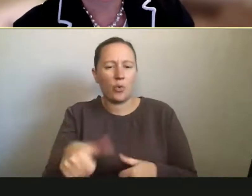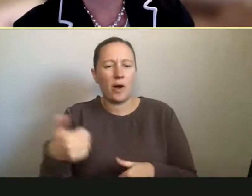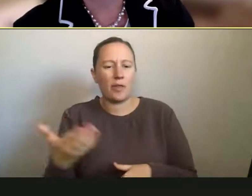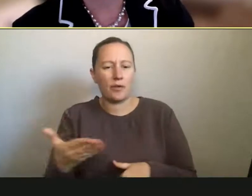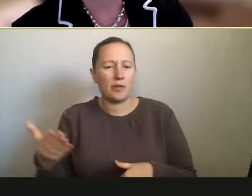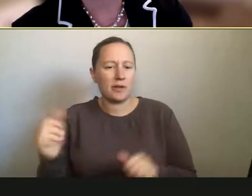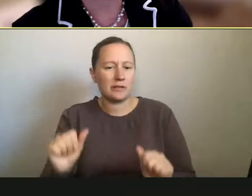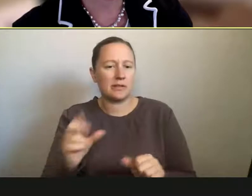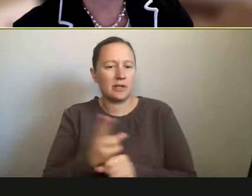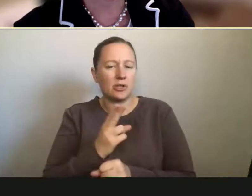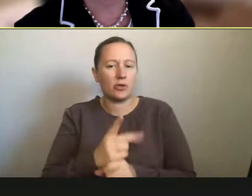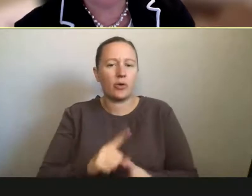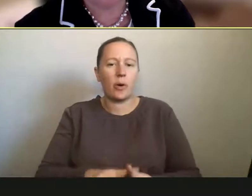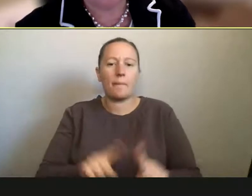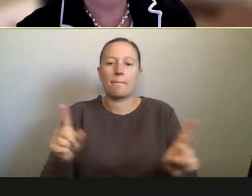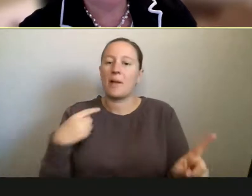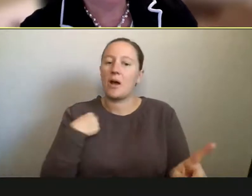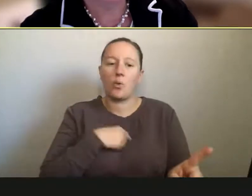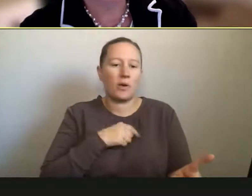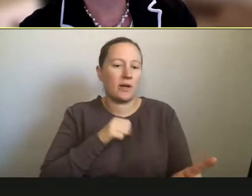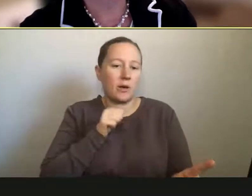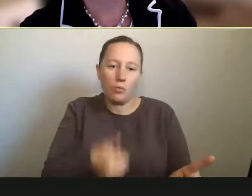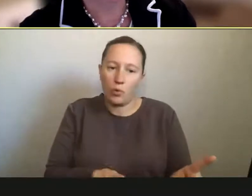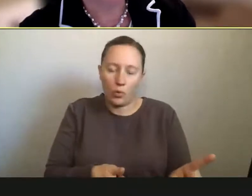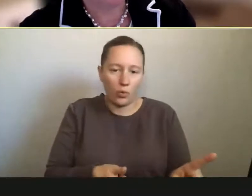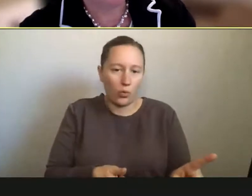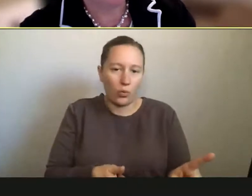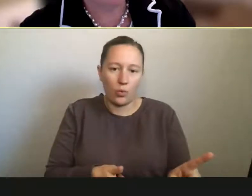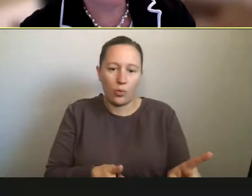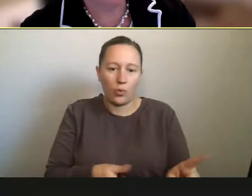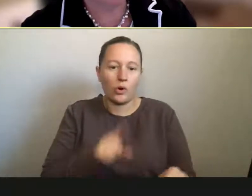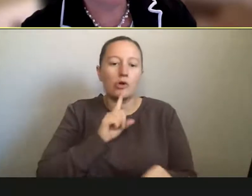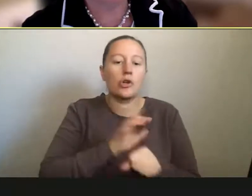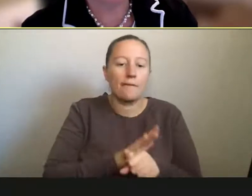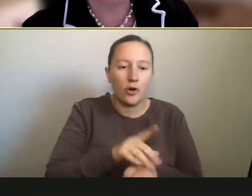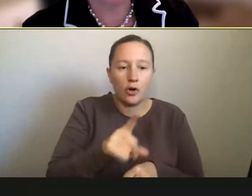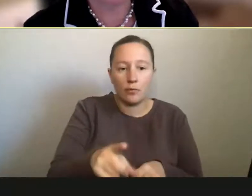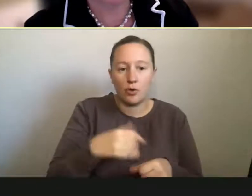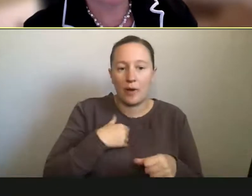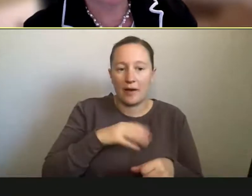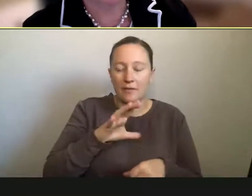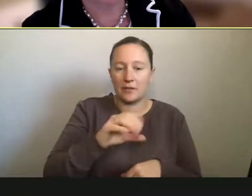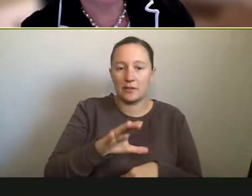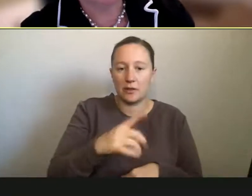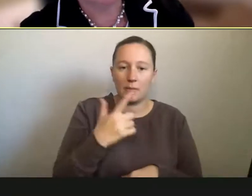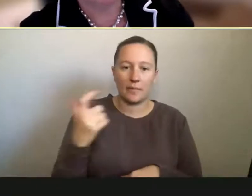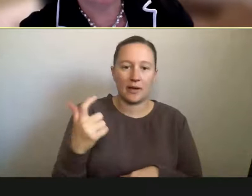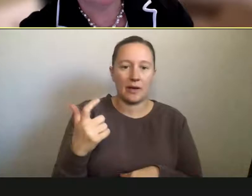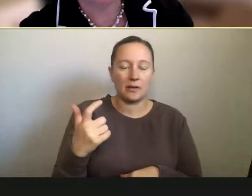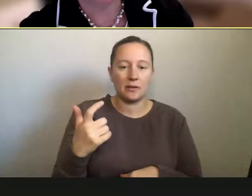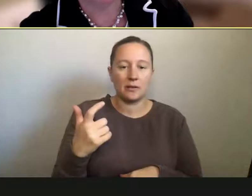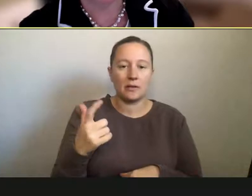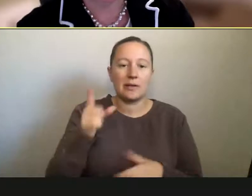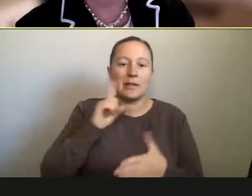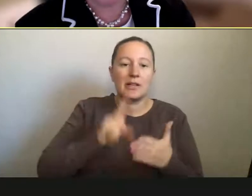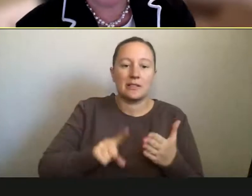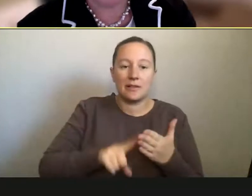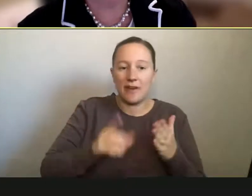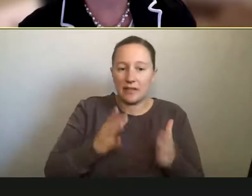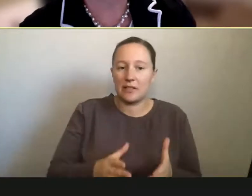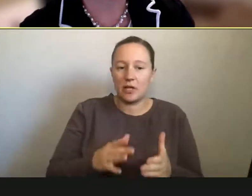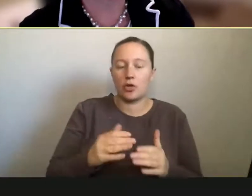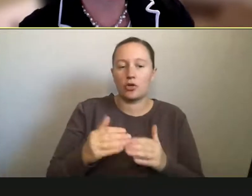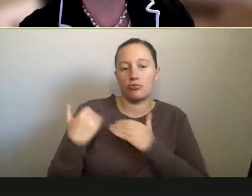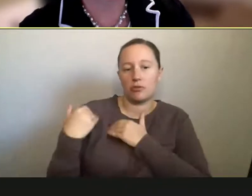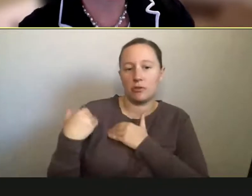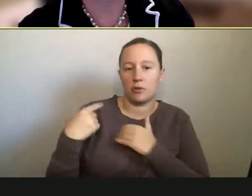use, but we are not going to either confirm that you have a COC, because again, it's the investigator's responsibility,